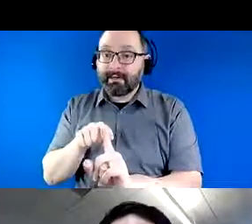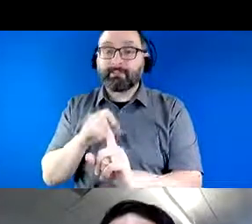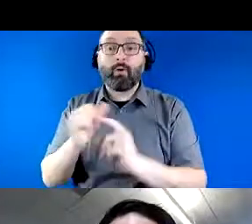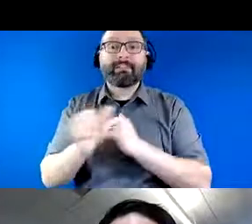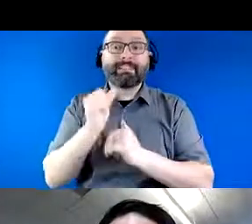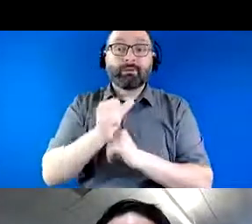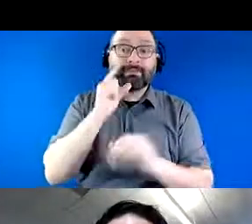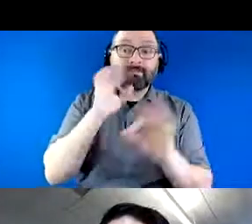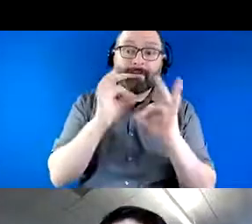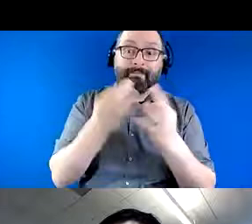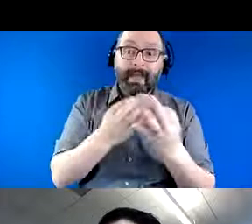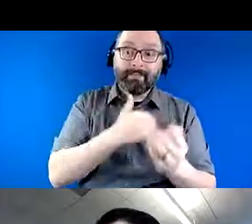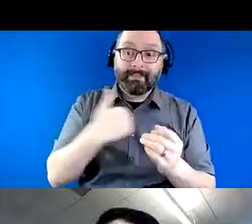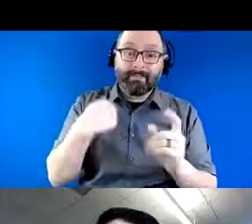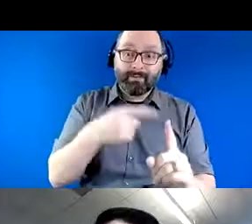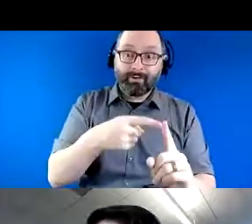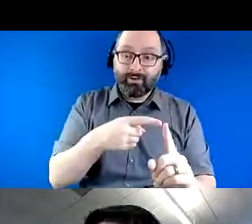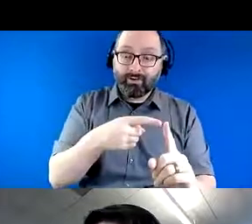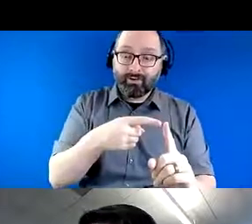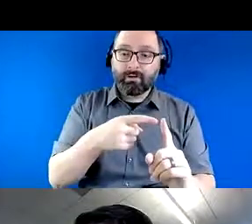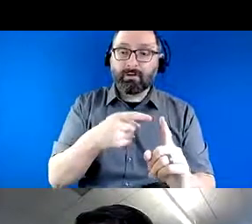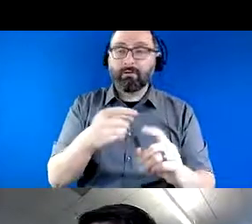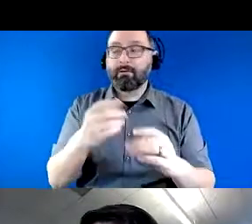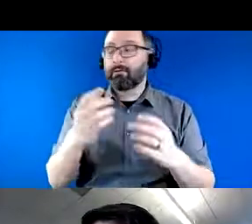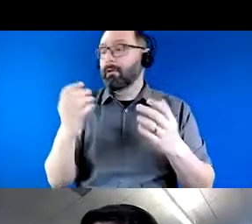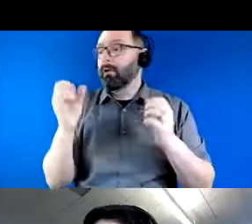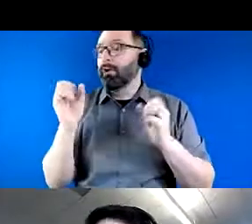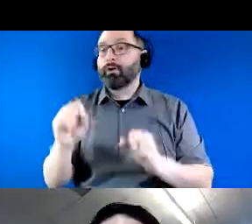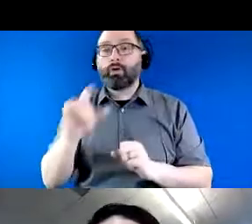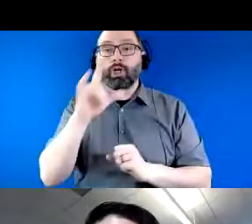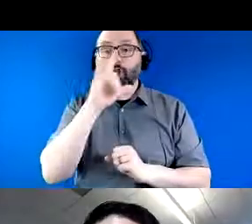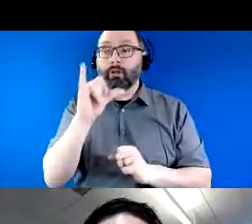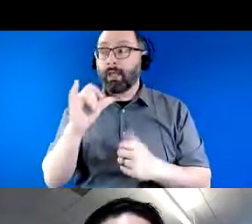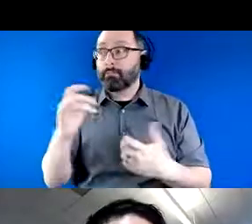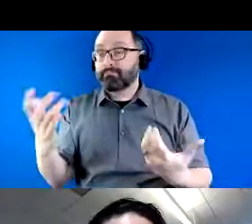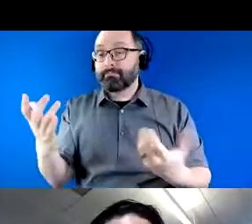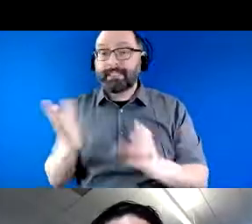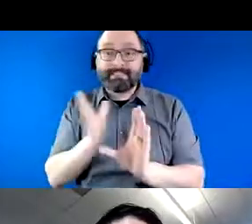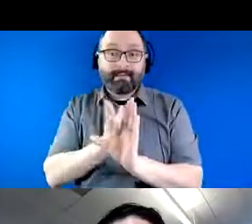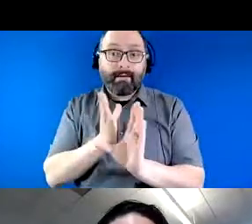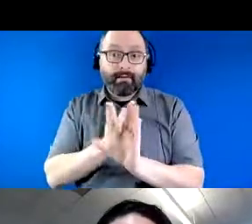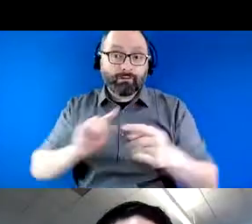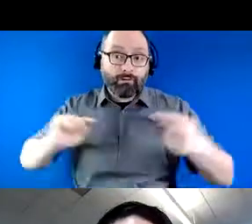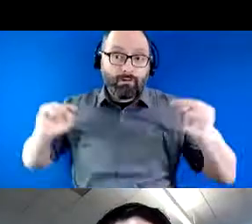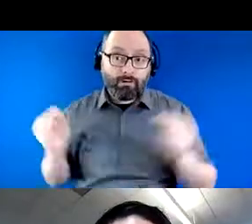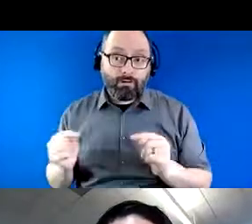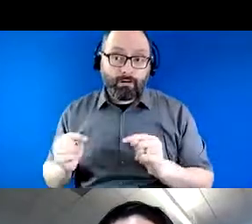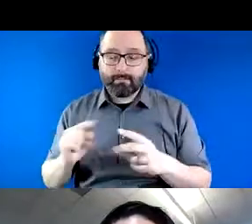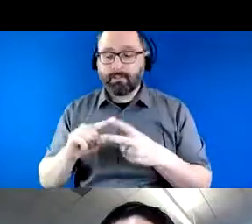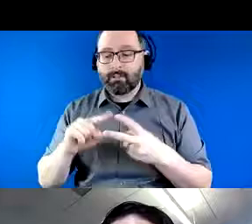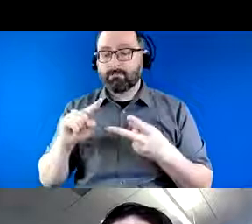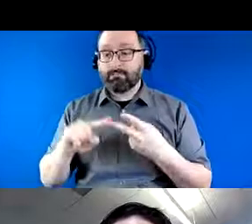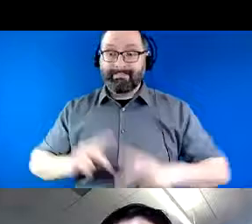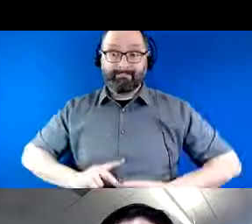who's trying to provide care. And this could, come in the form of psychological harm or physical harm.